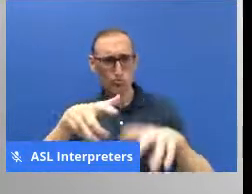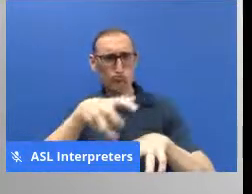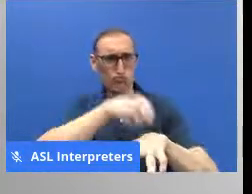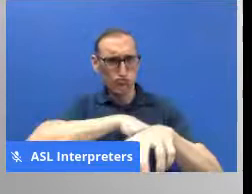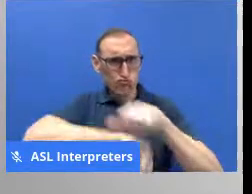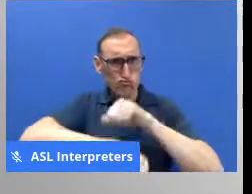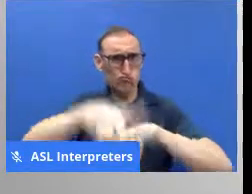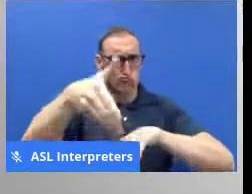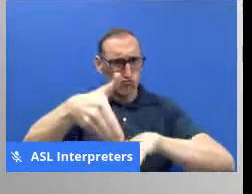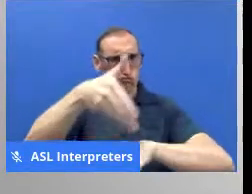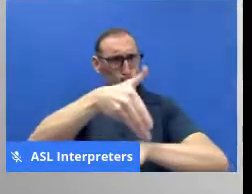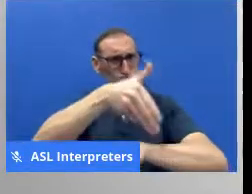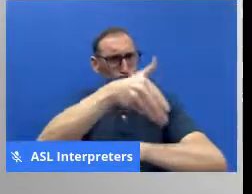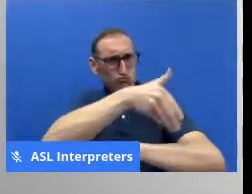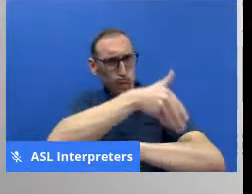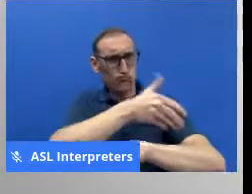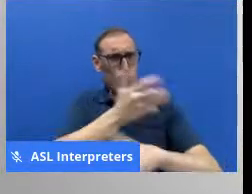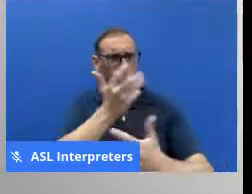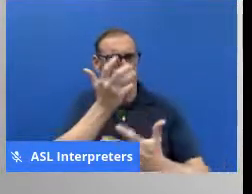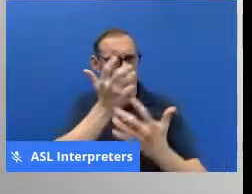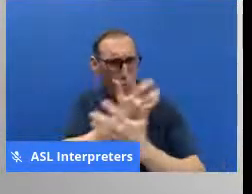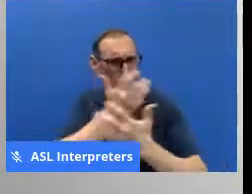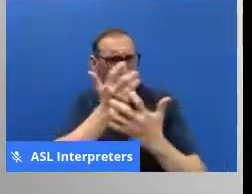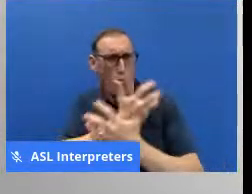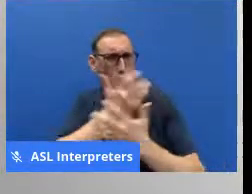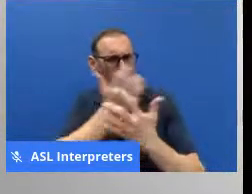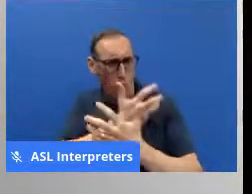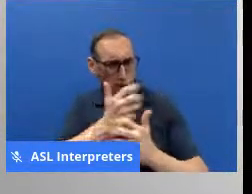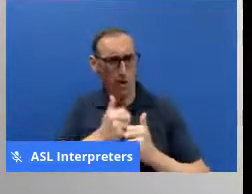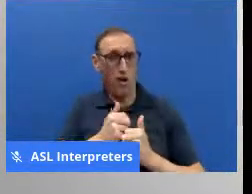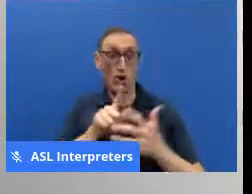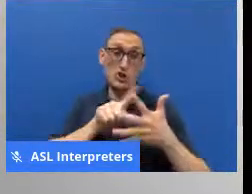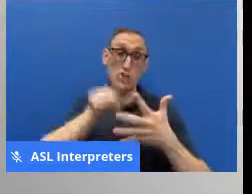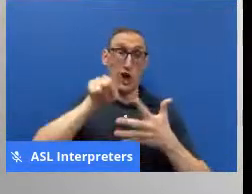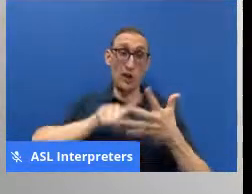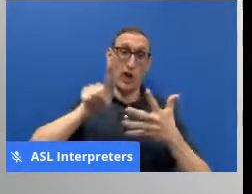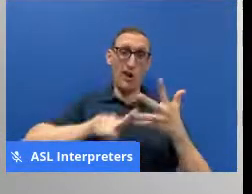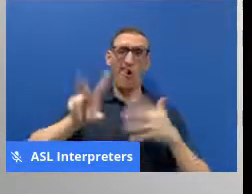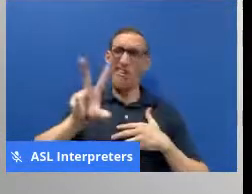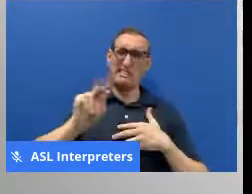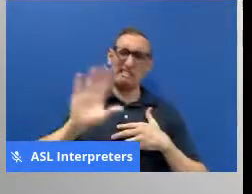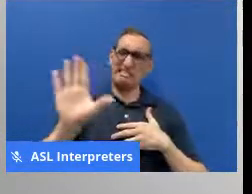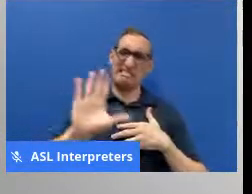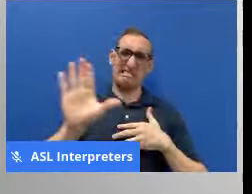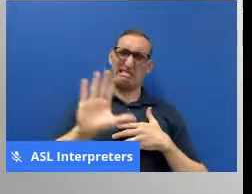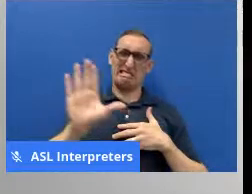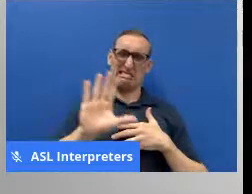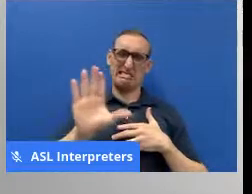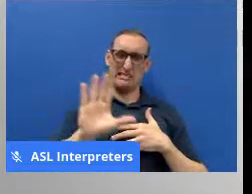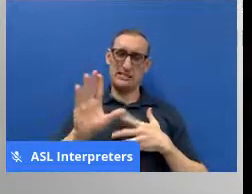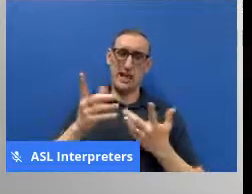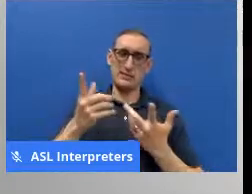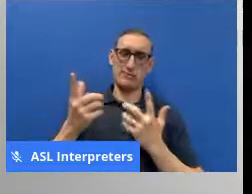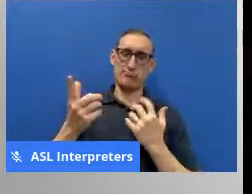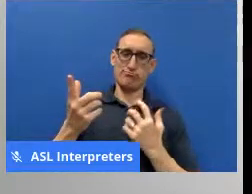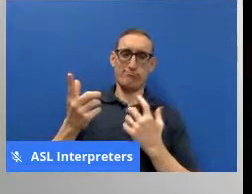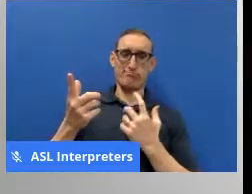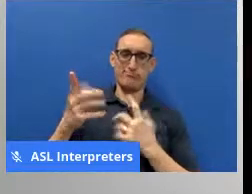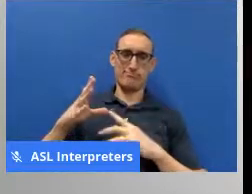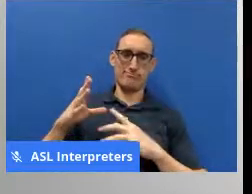I don't even want to say has been checked off, because that suggests compliance versus true commitment to growth